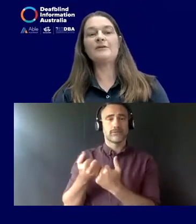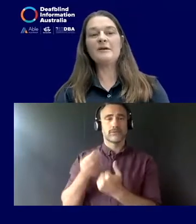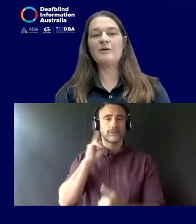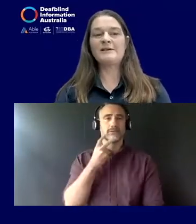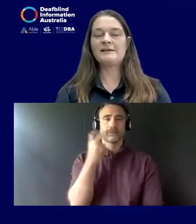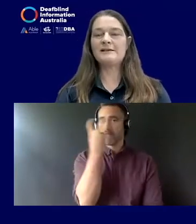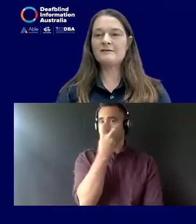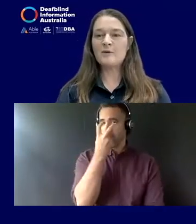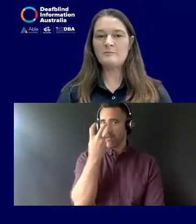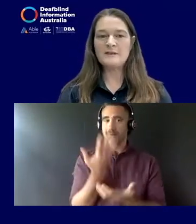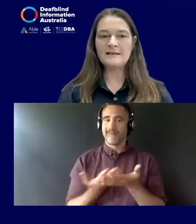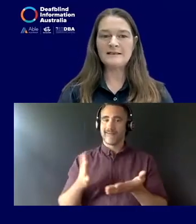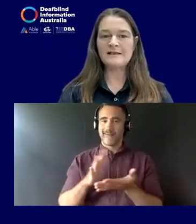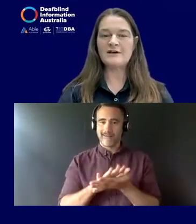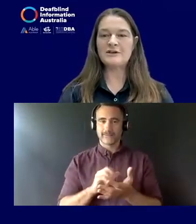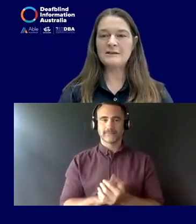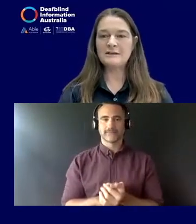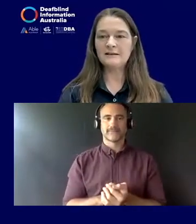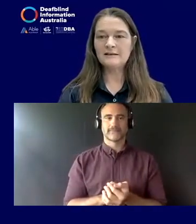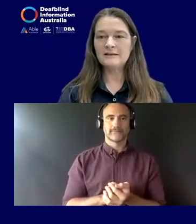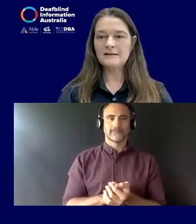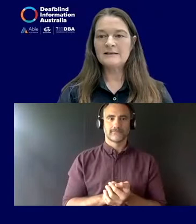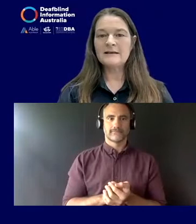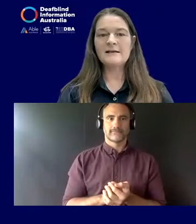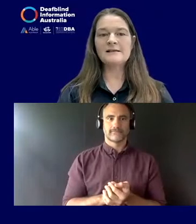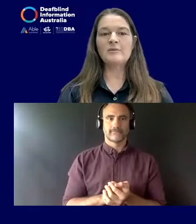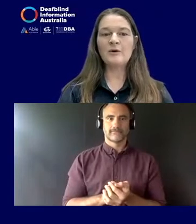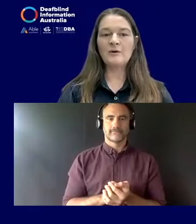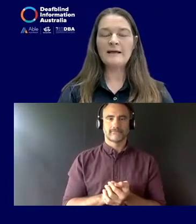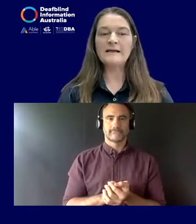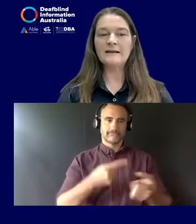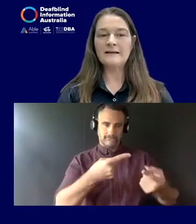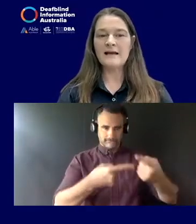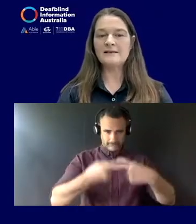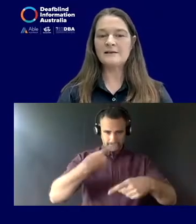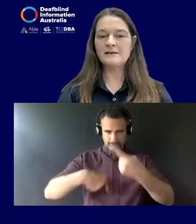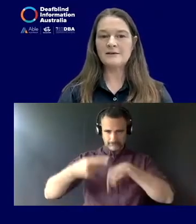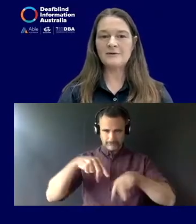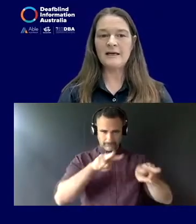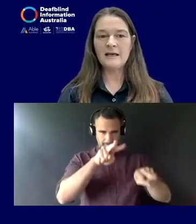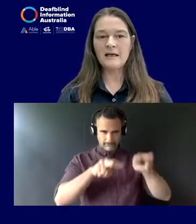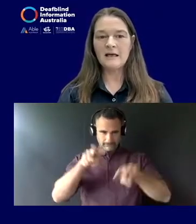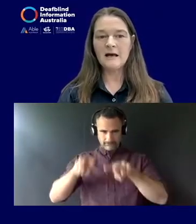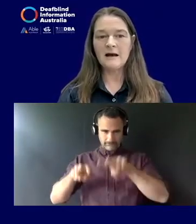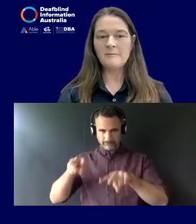through the process of prompting discussion, exploring their